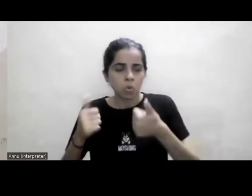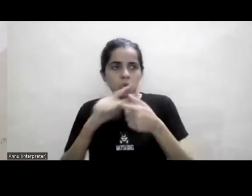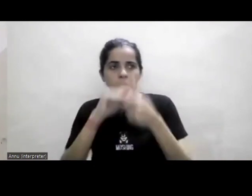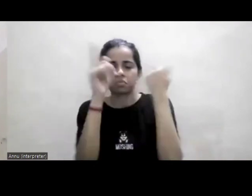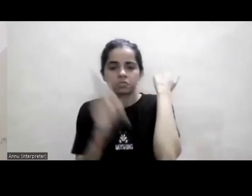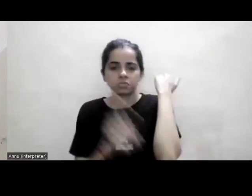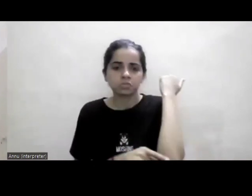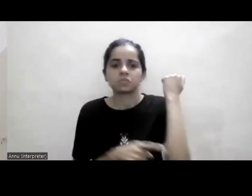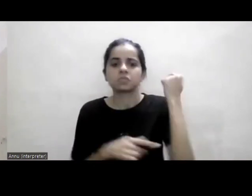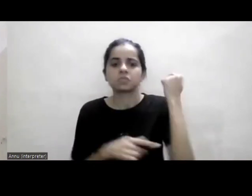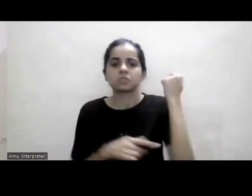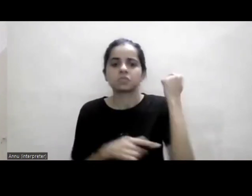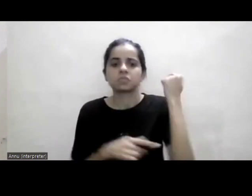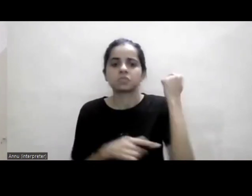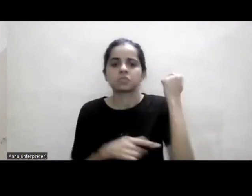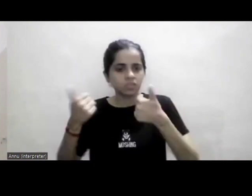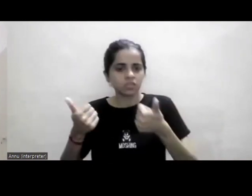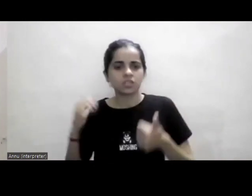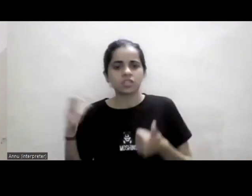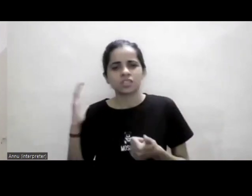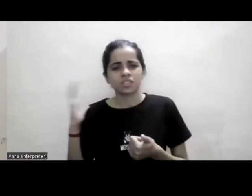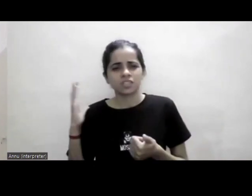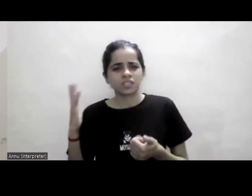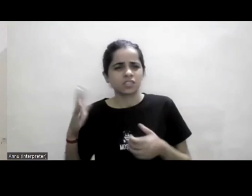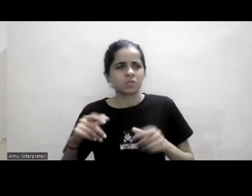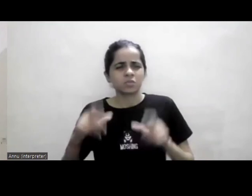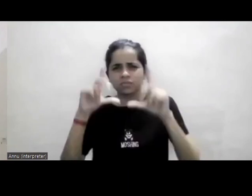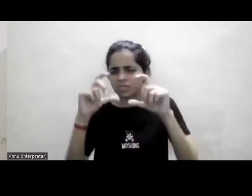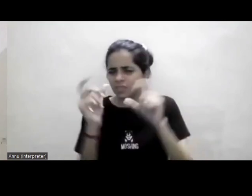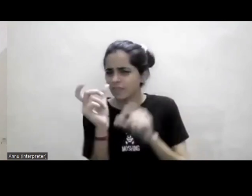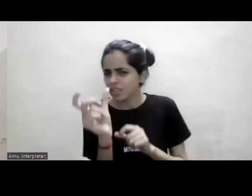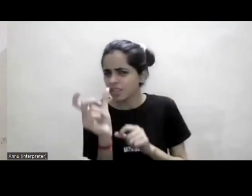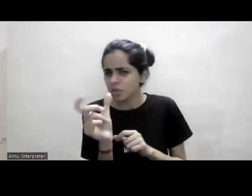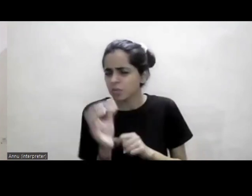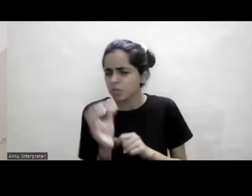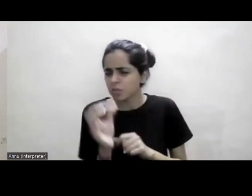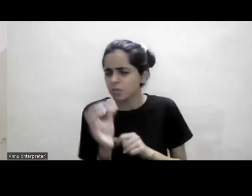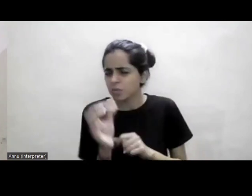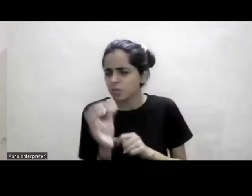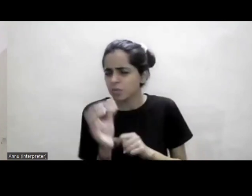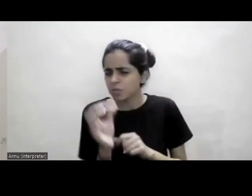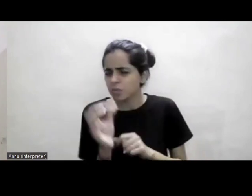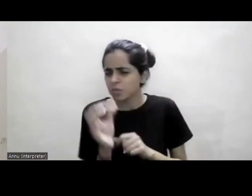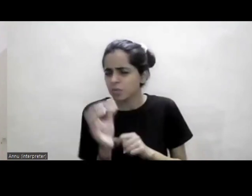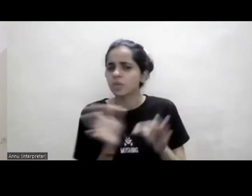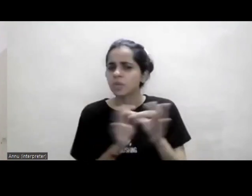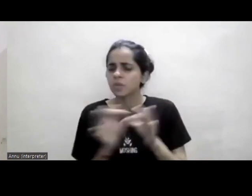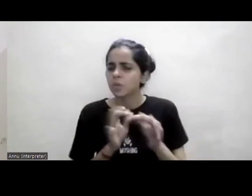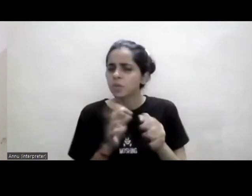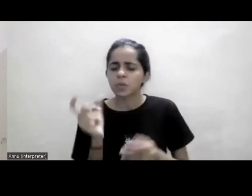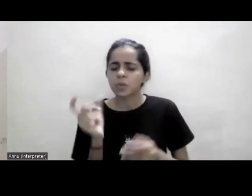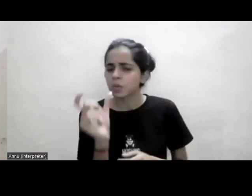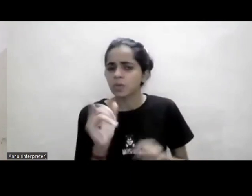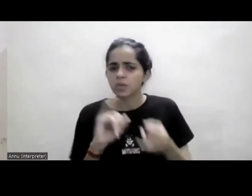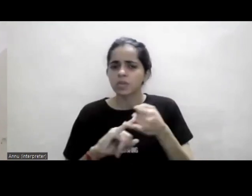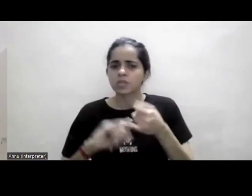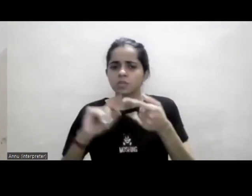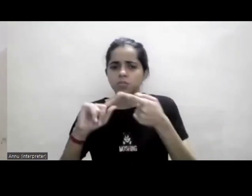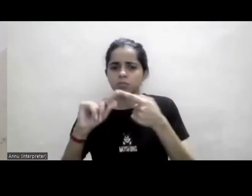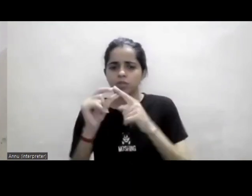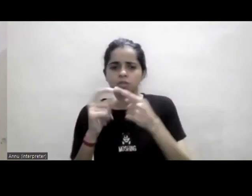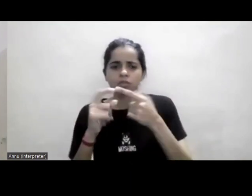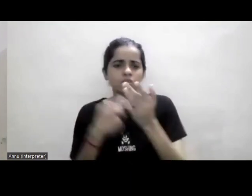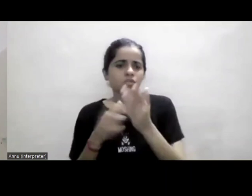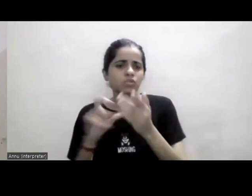it is a way to justify the terminology special. Yes. Because that very terminology has a